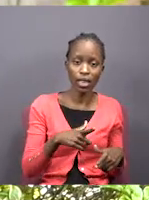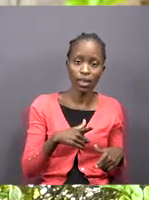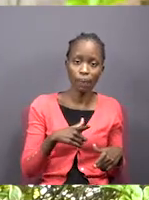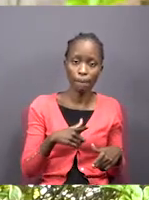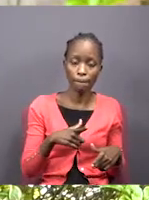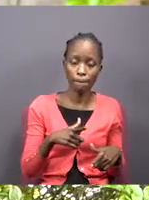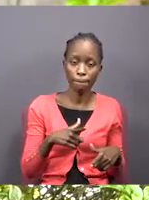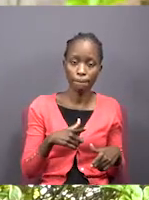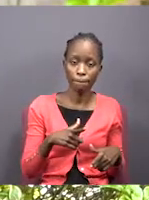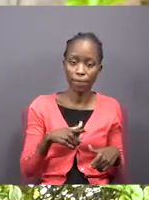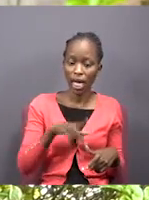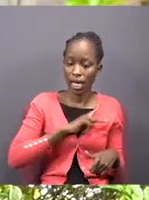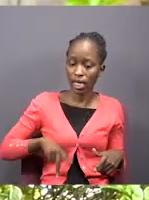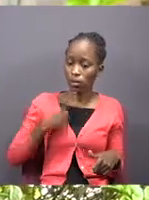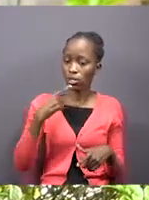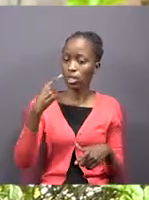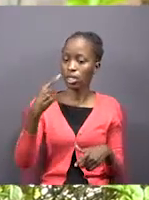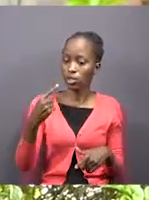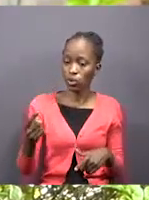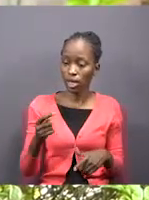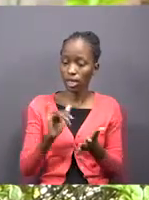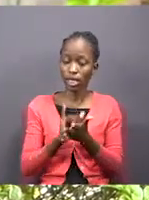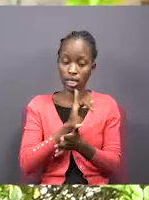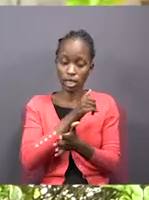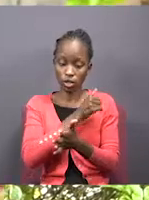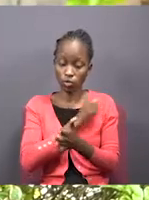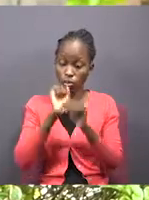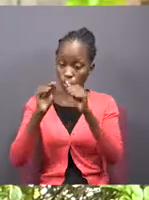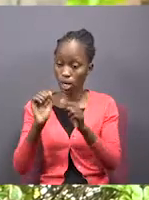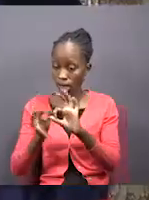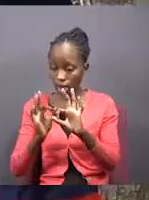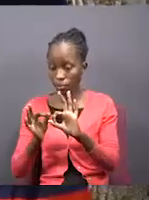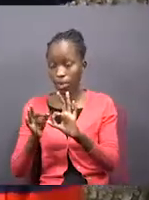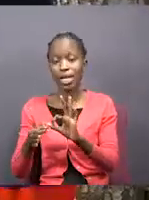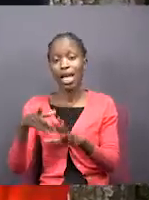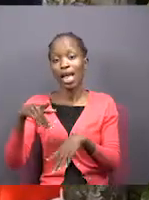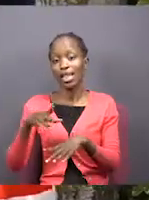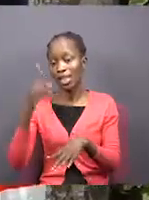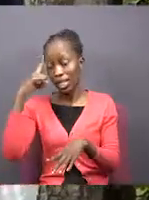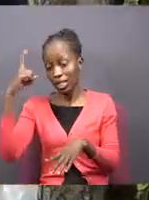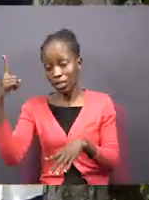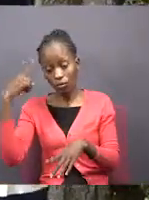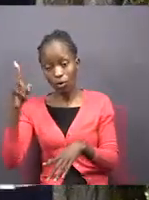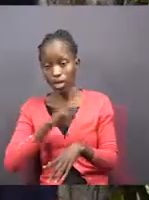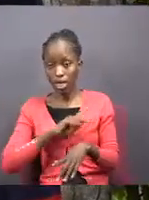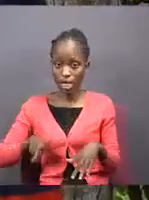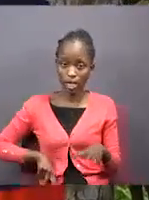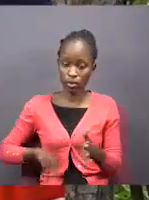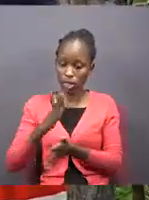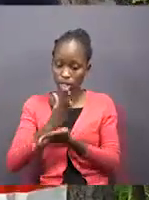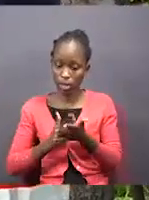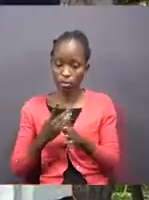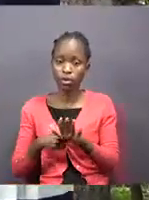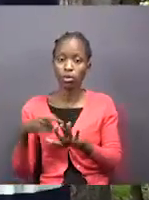Joseph who could interpret dreams. And after interpreted, he was made the second highest official in Egypt. So